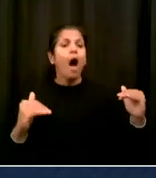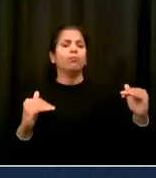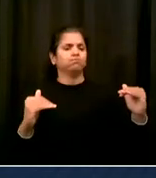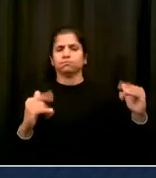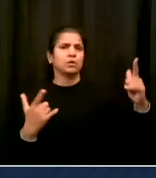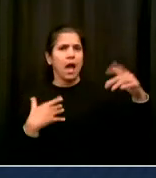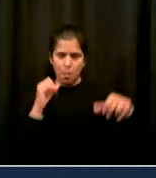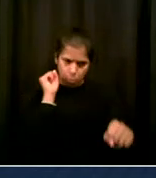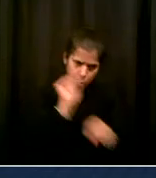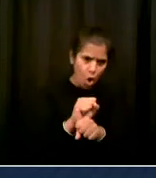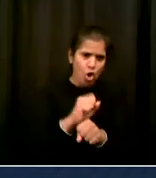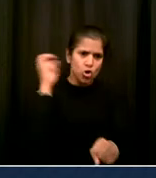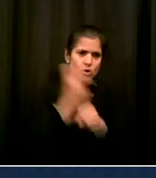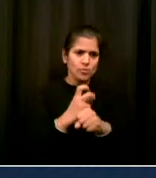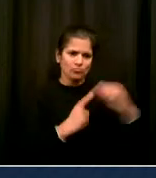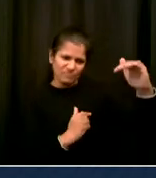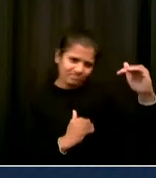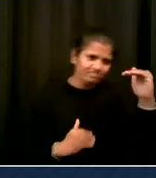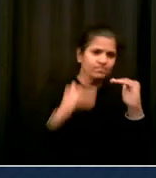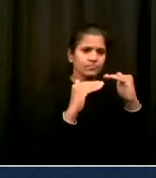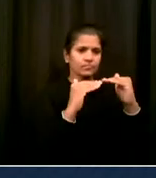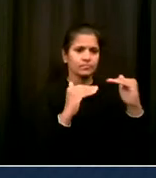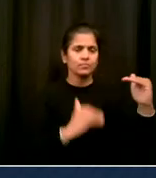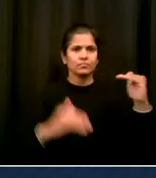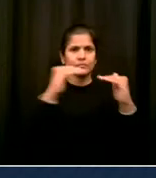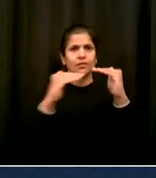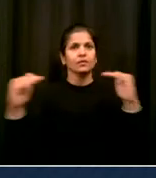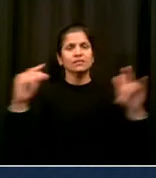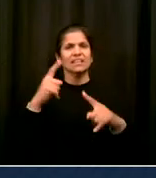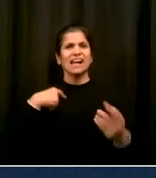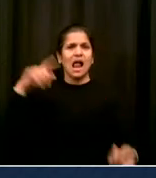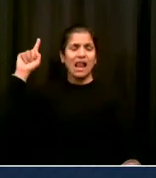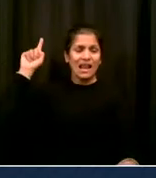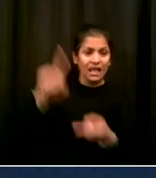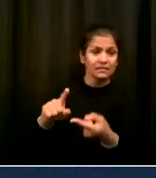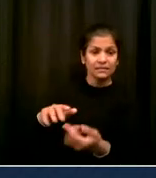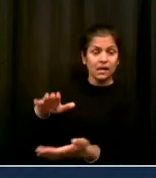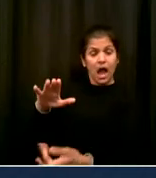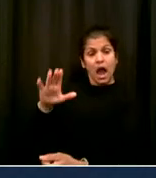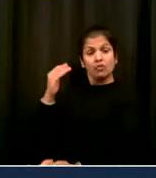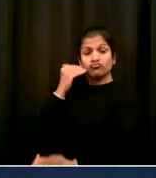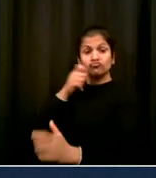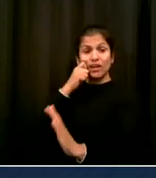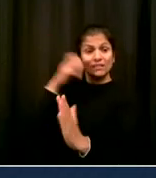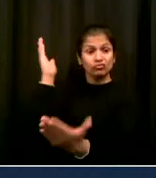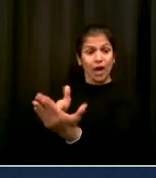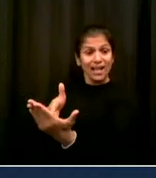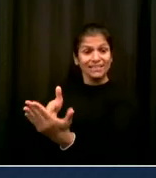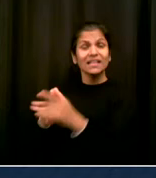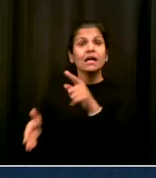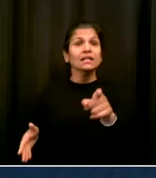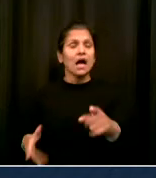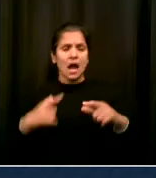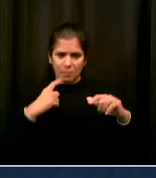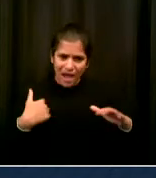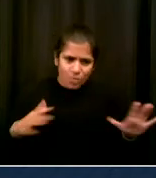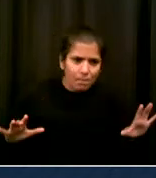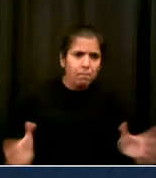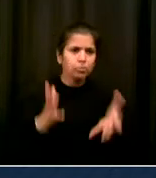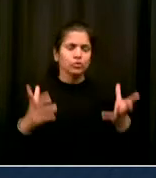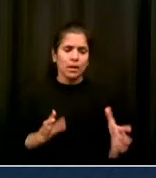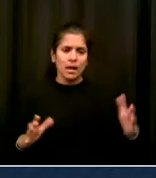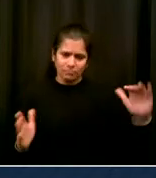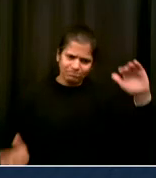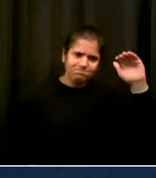much discrimination and racism in our society. We lost people of every background. We lost people of every income level,